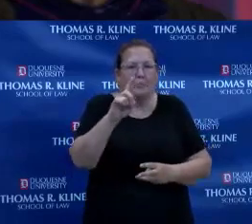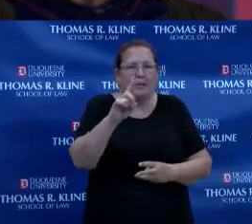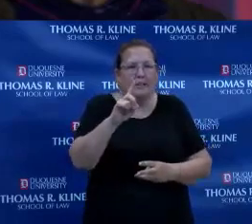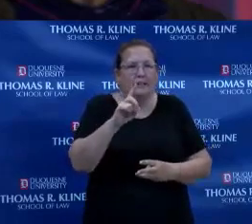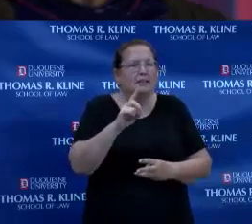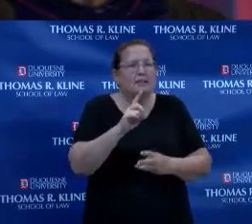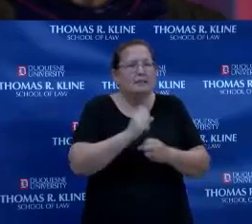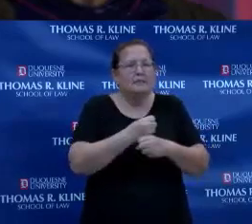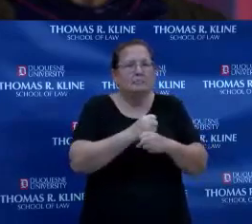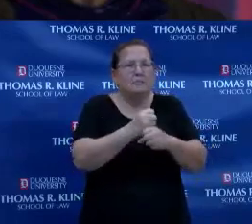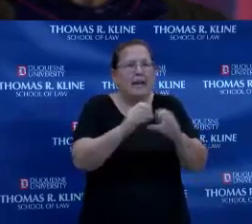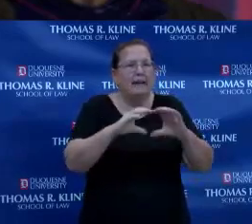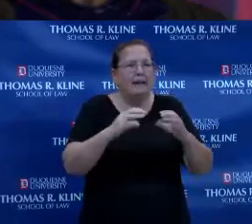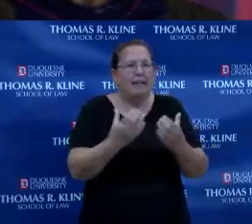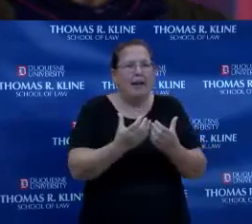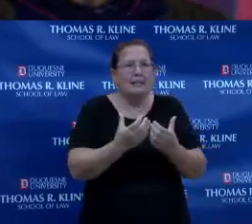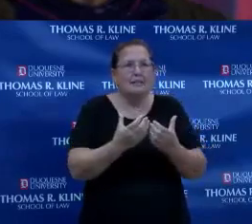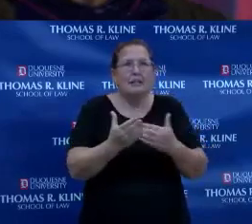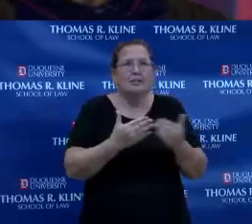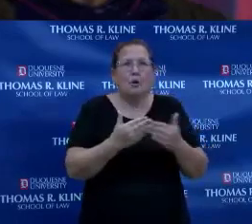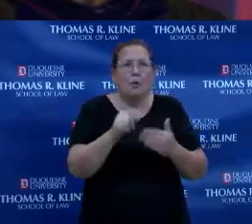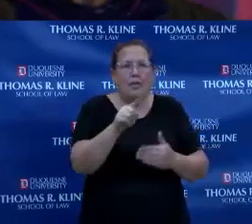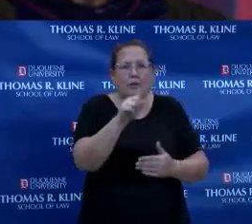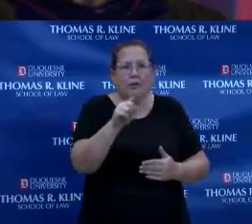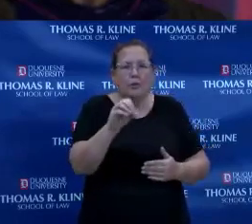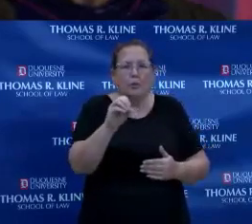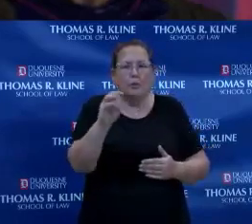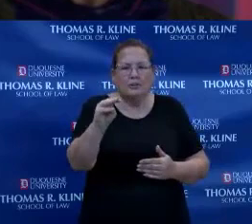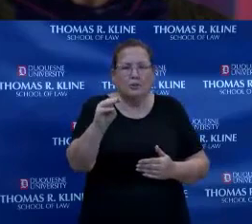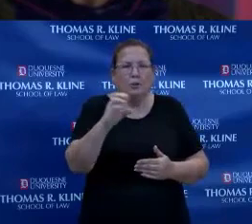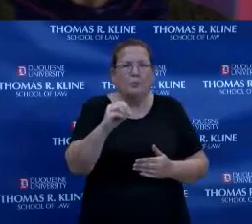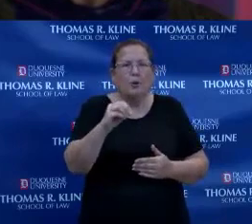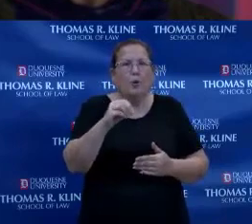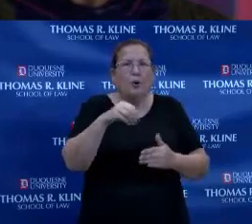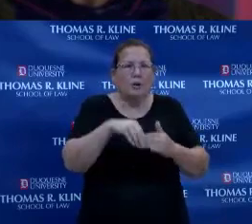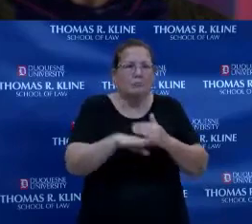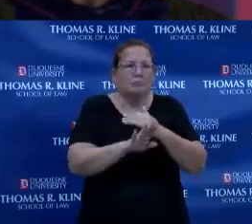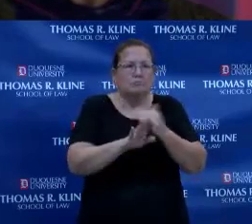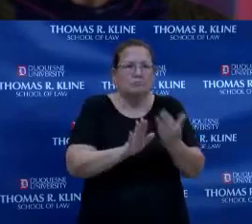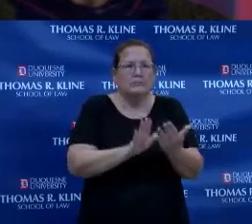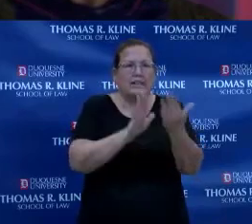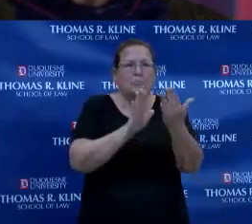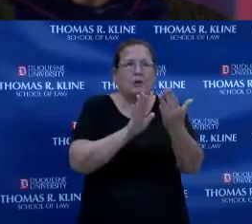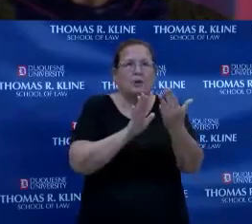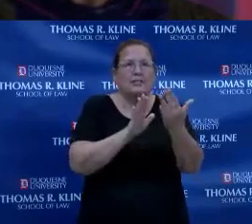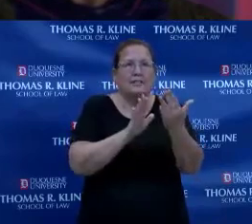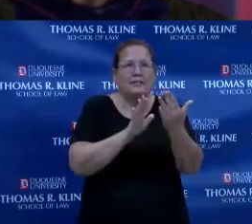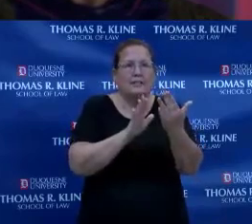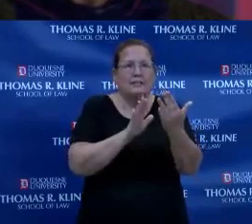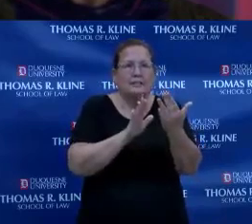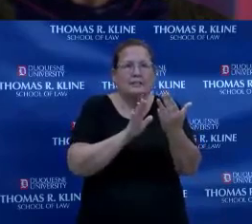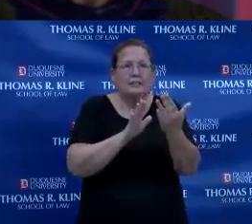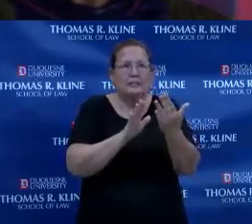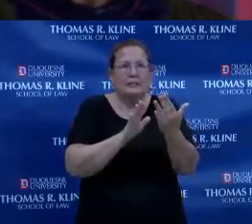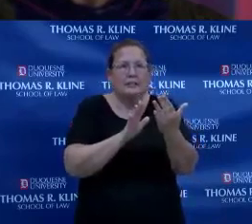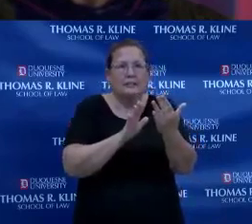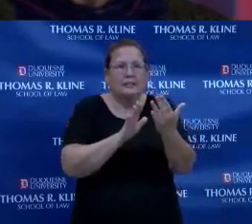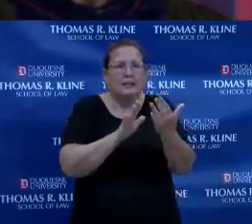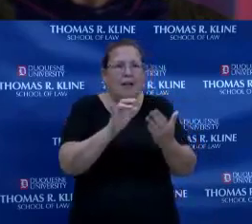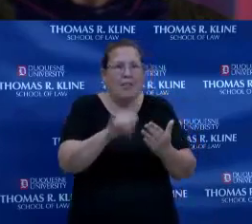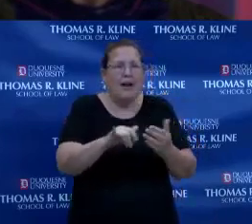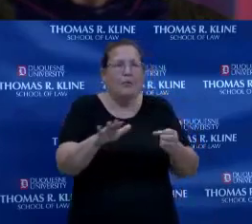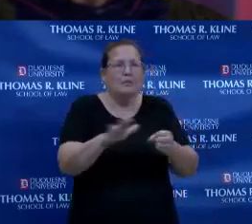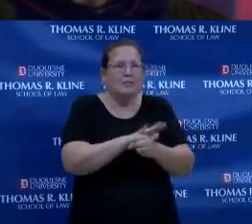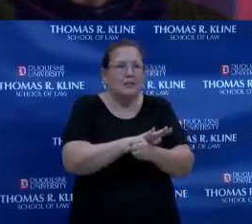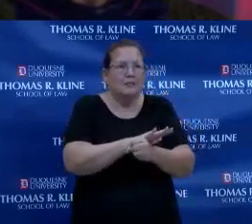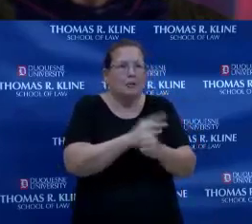began. Whether you were on Zoom or in person, you couldn't escape the clawing hands of cold call. And